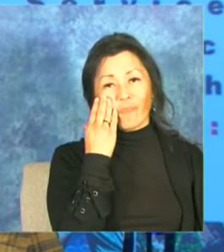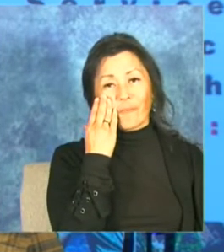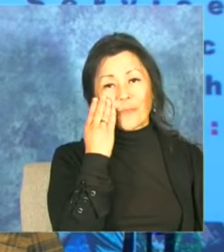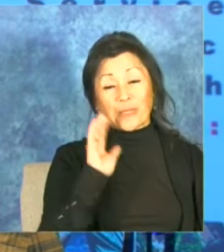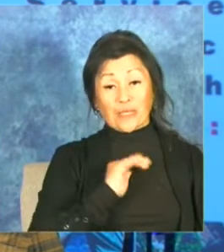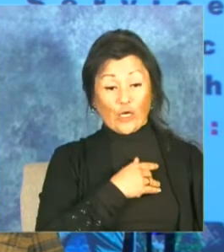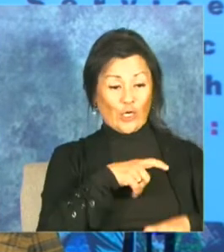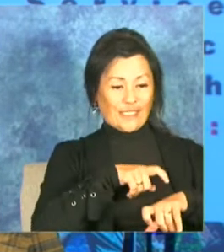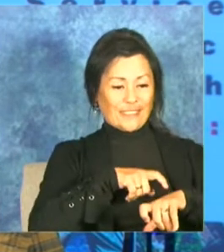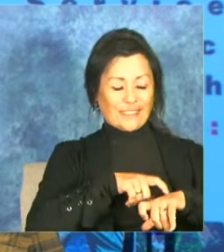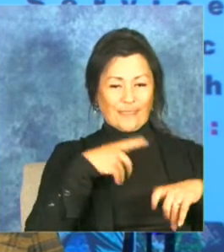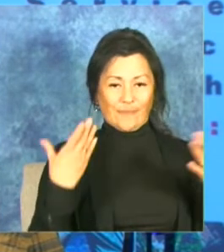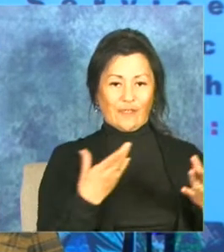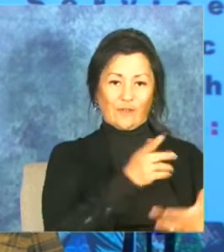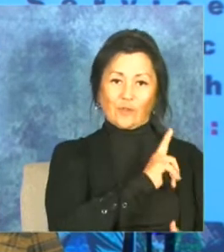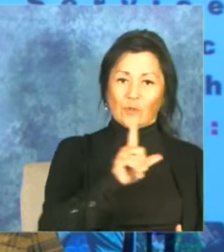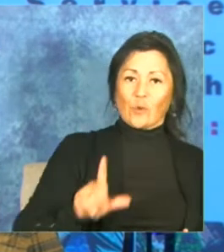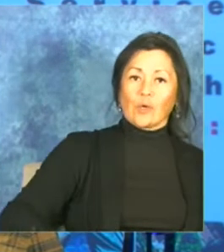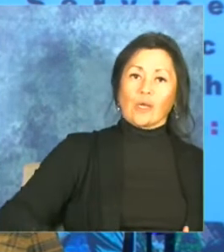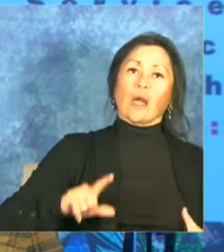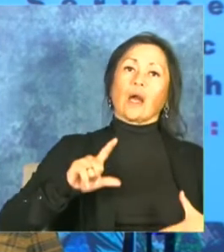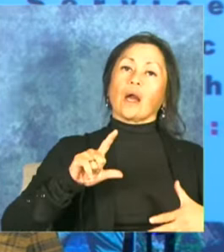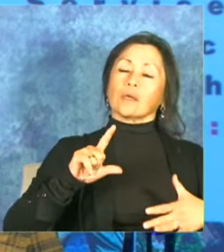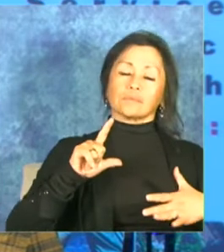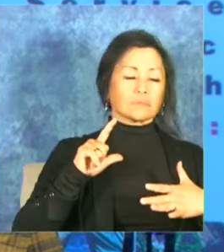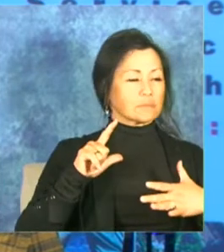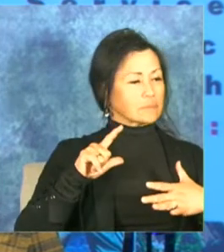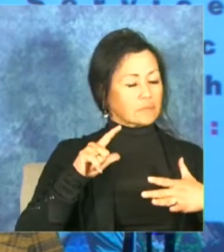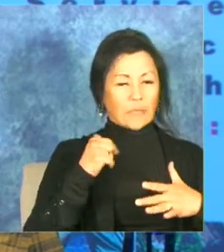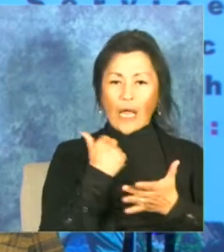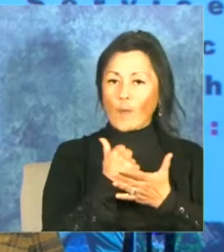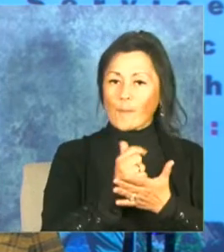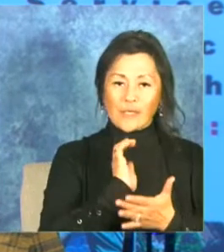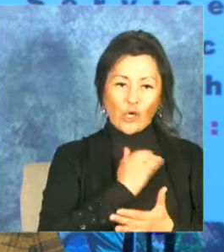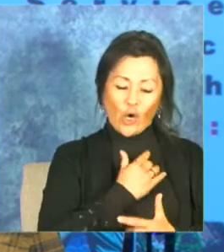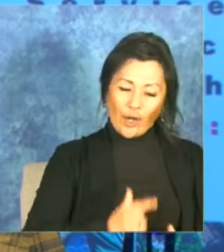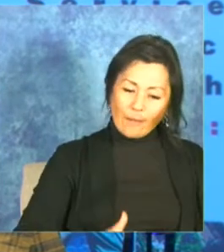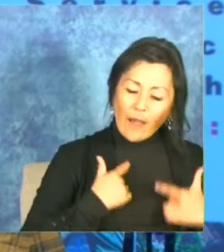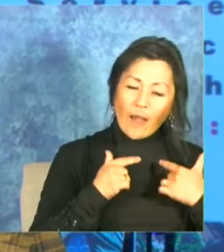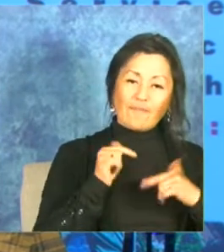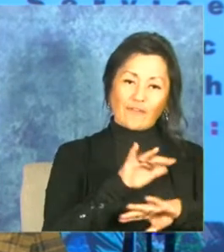that our time here, the Lord has definitely worked in our lives and all of our lives and our family.